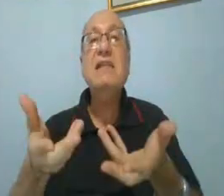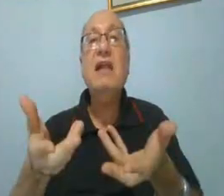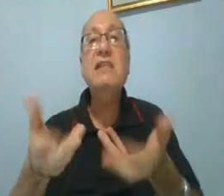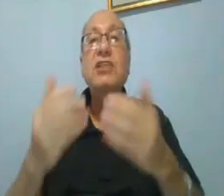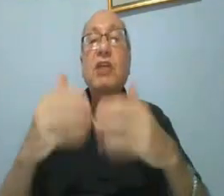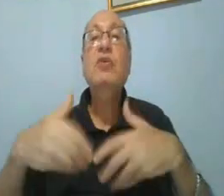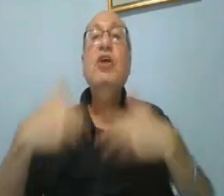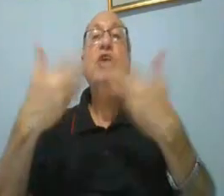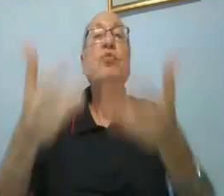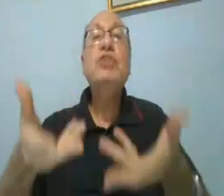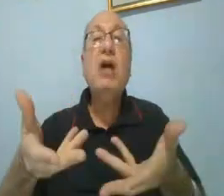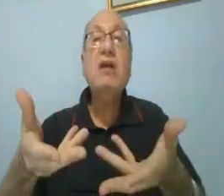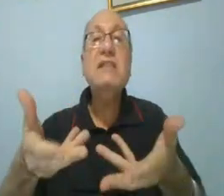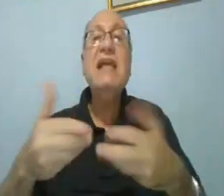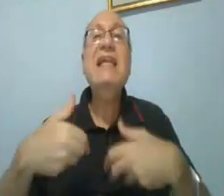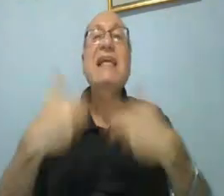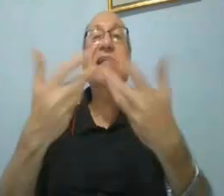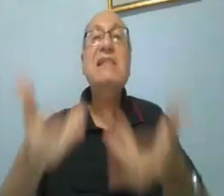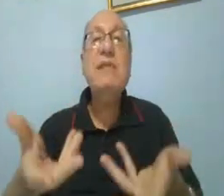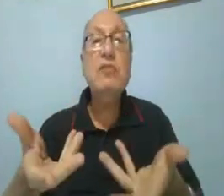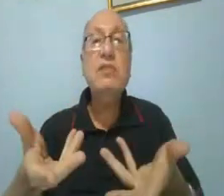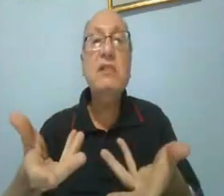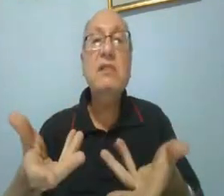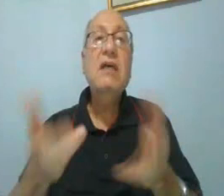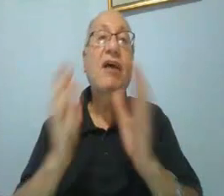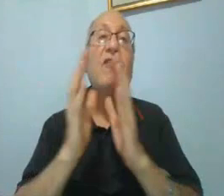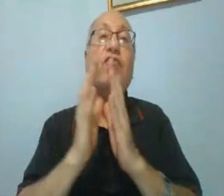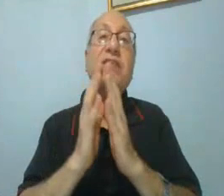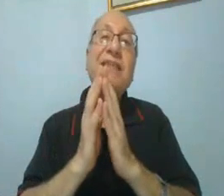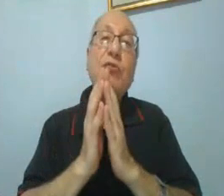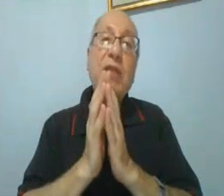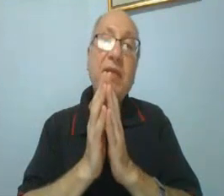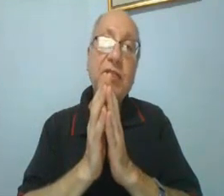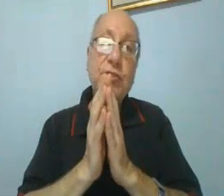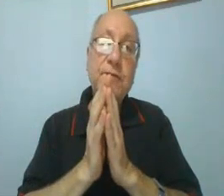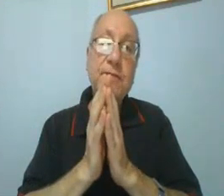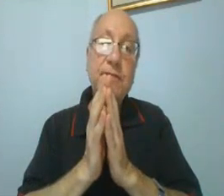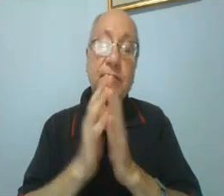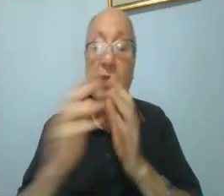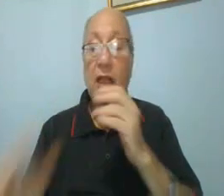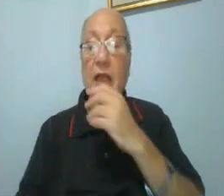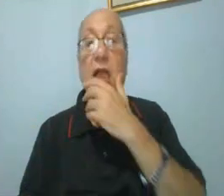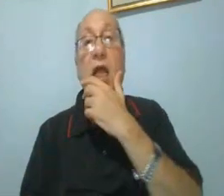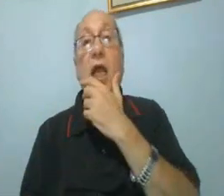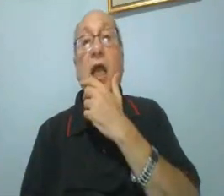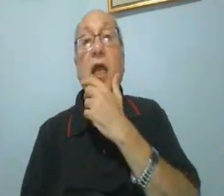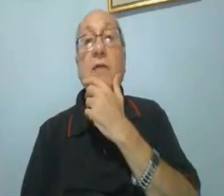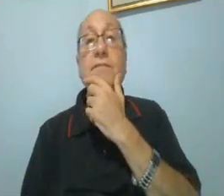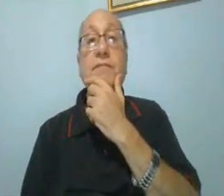disinfection and sterilization, which are the next methods for decontamination.